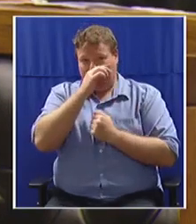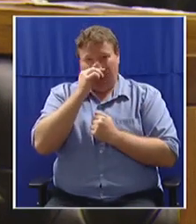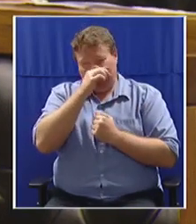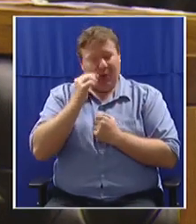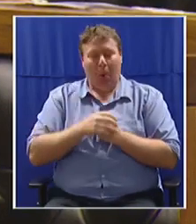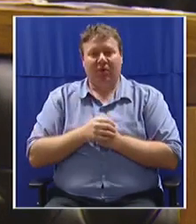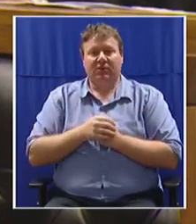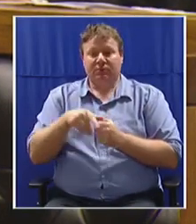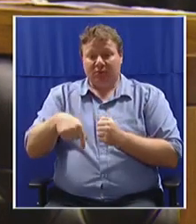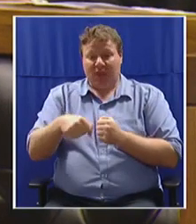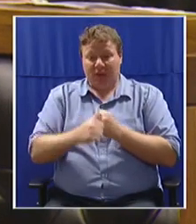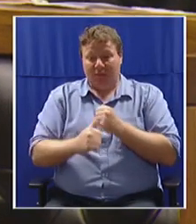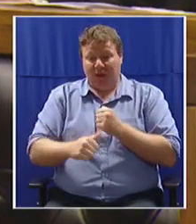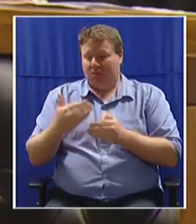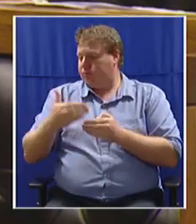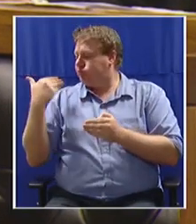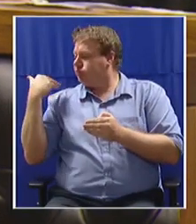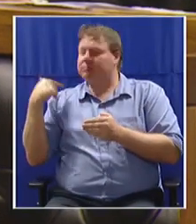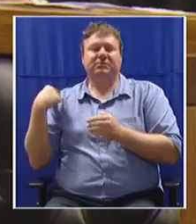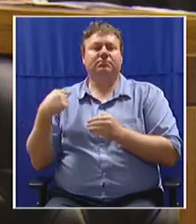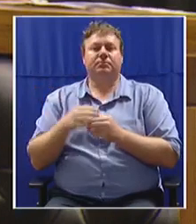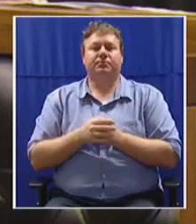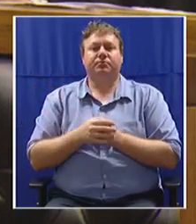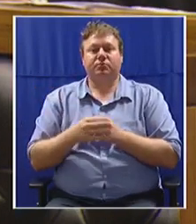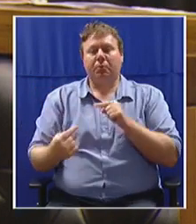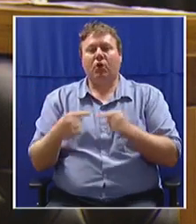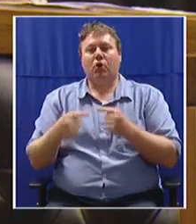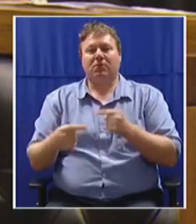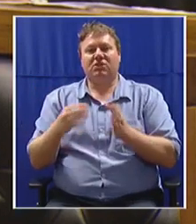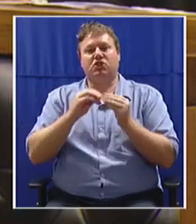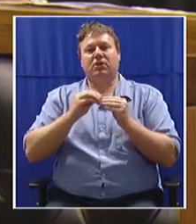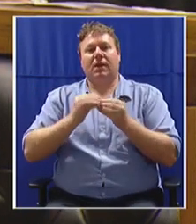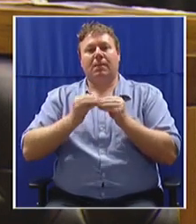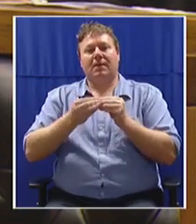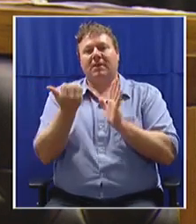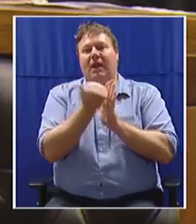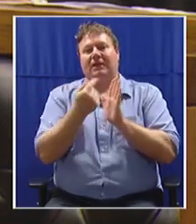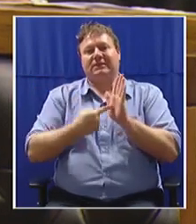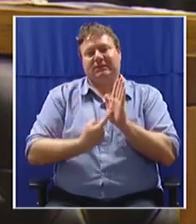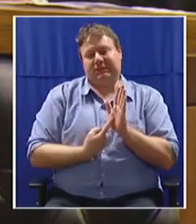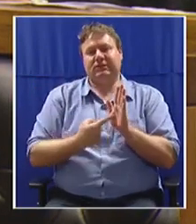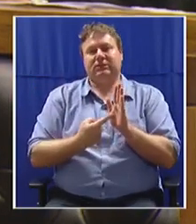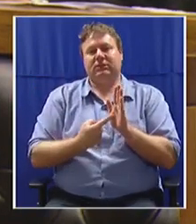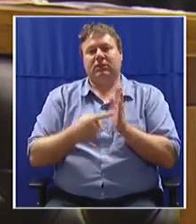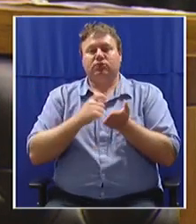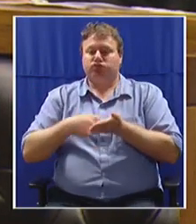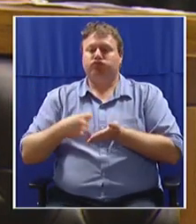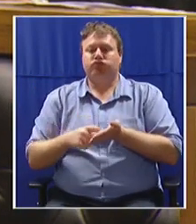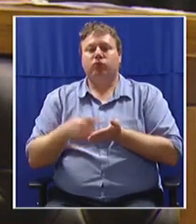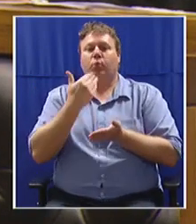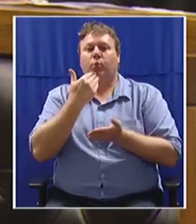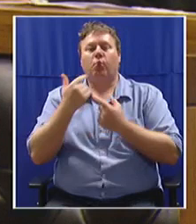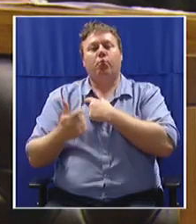the Competition Amendment Act was promulgated by the President. As a key focus of these